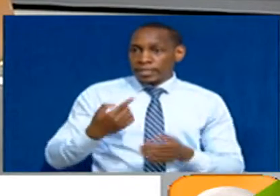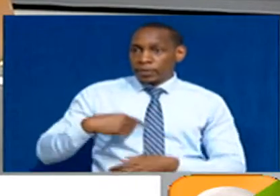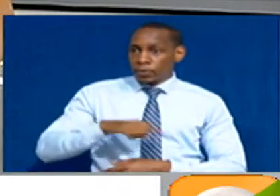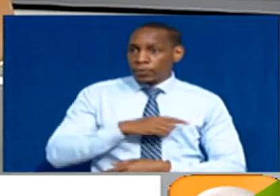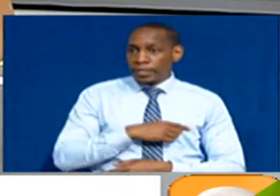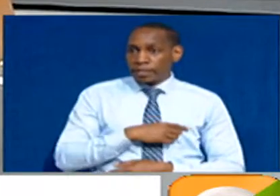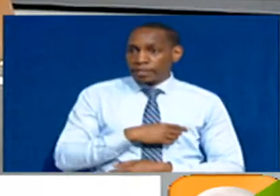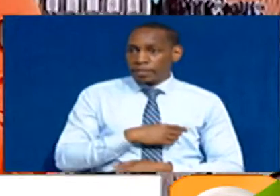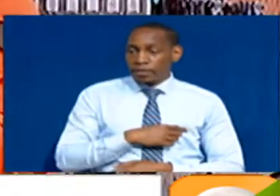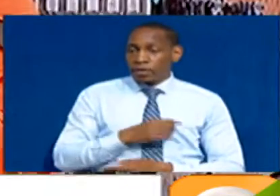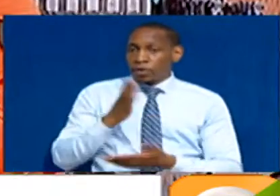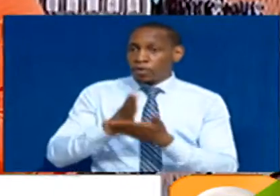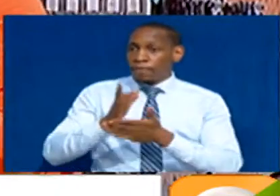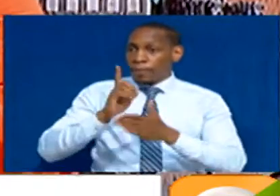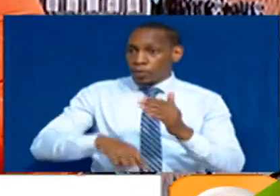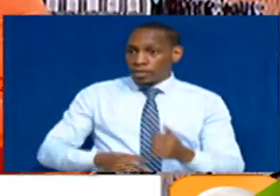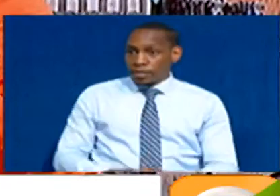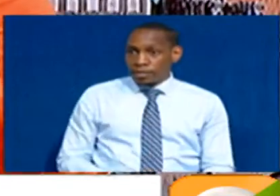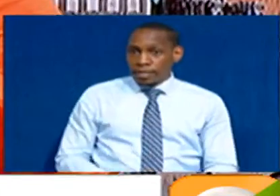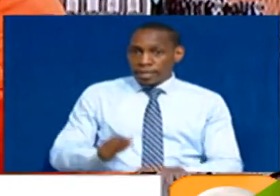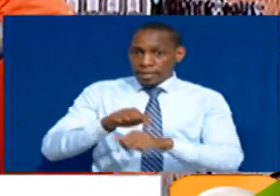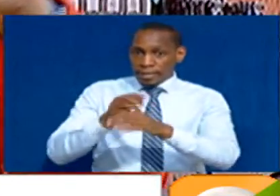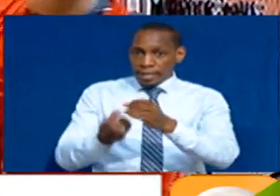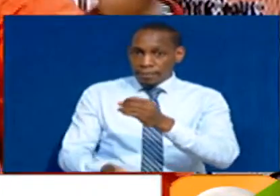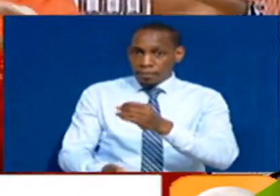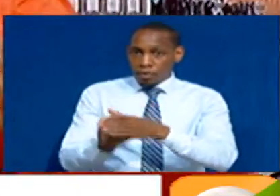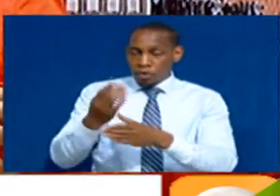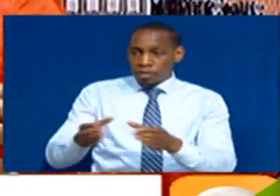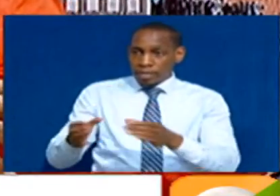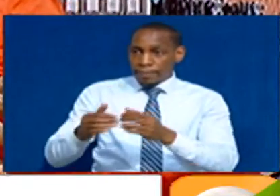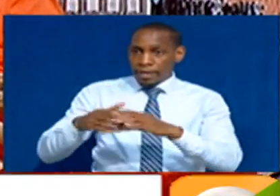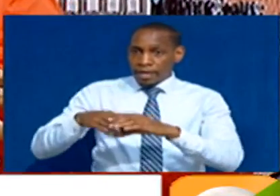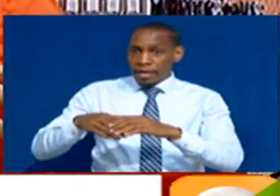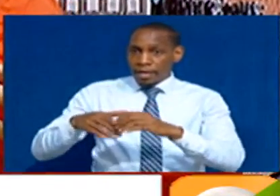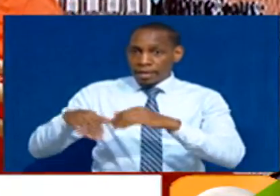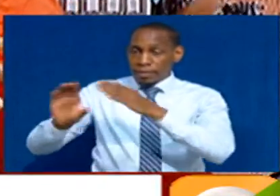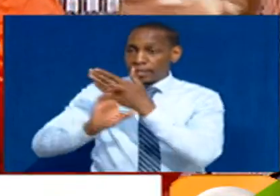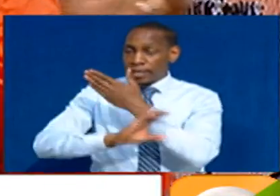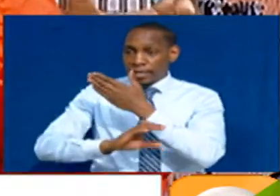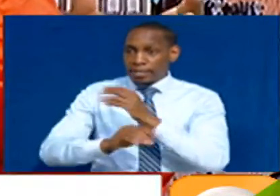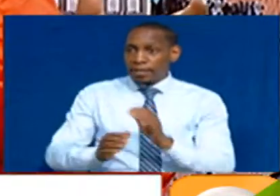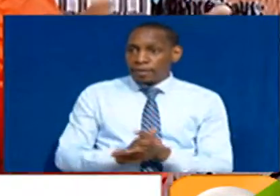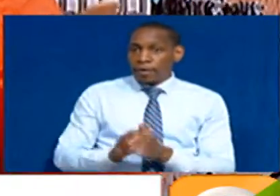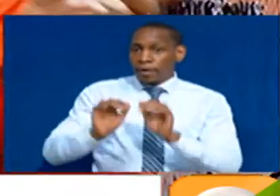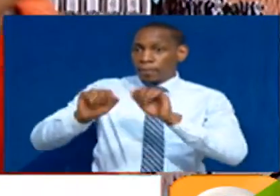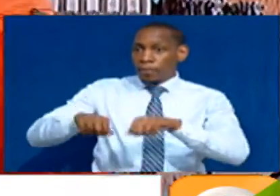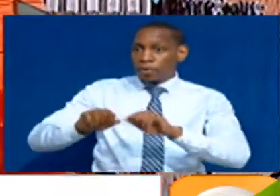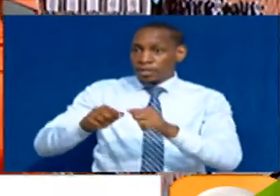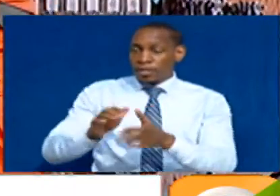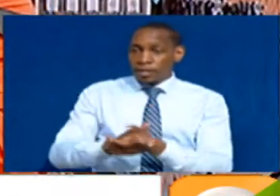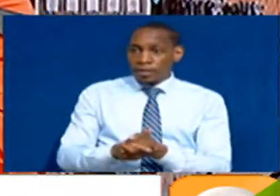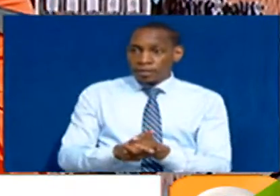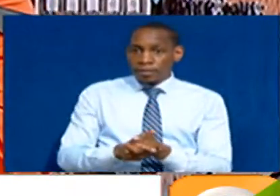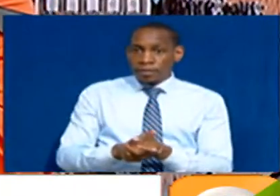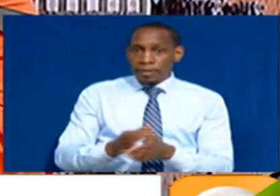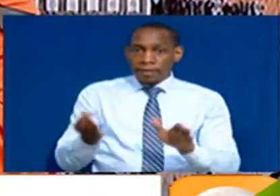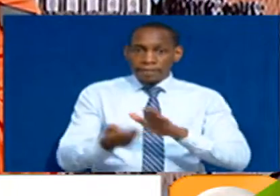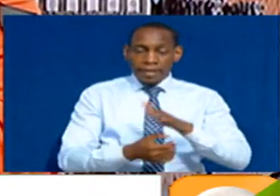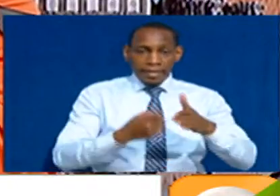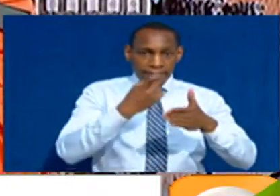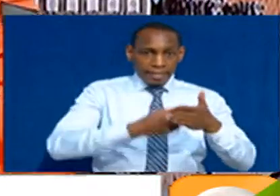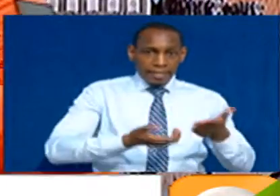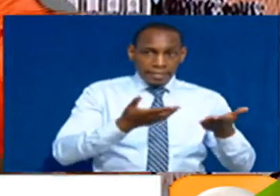us to ensure that if you open a company outside the country, you can then be able to file your taxes